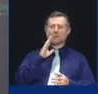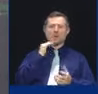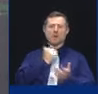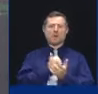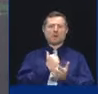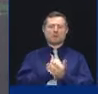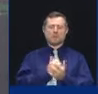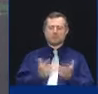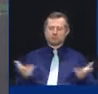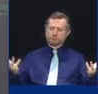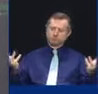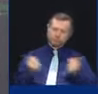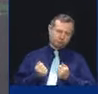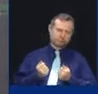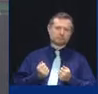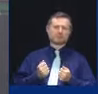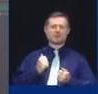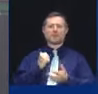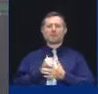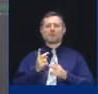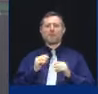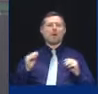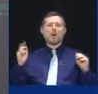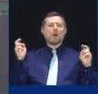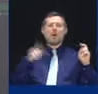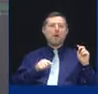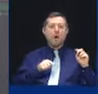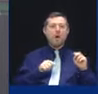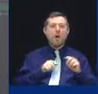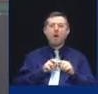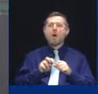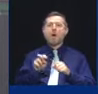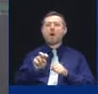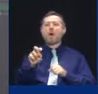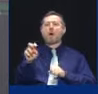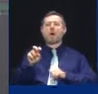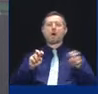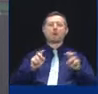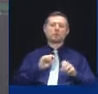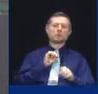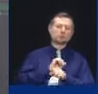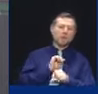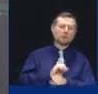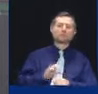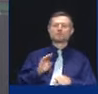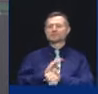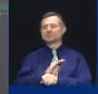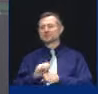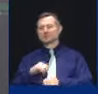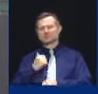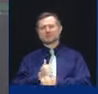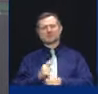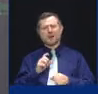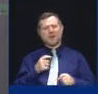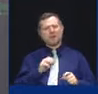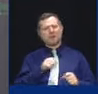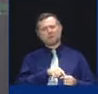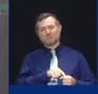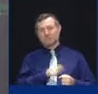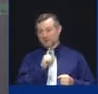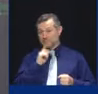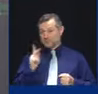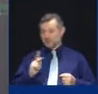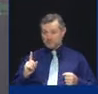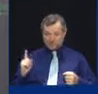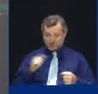Yes, the economics and the jobs of Legoland itself, but bringing